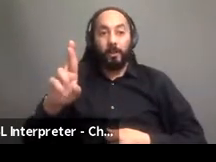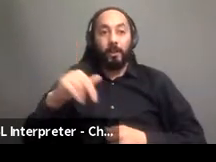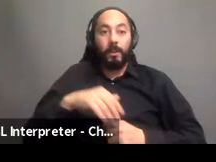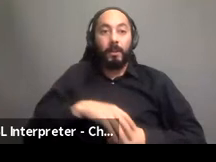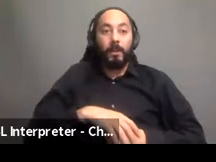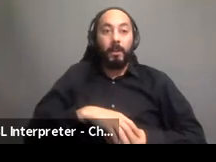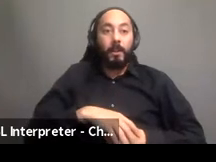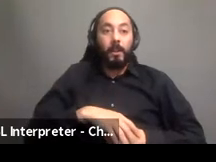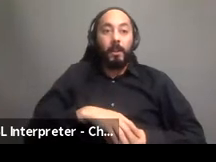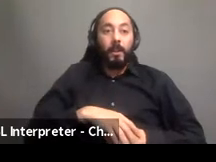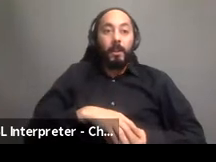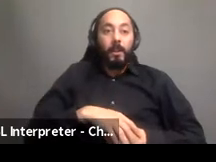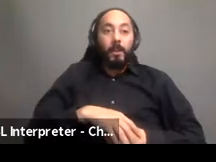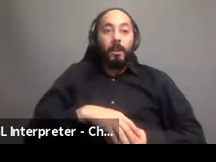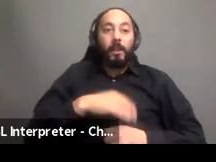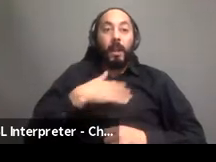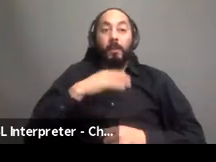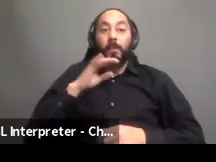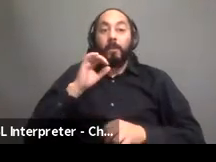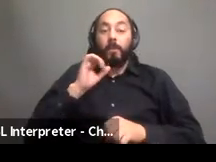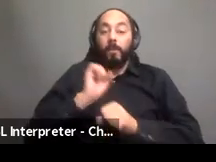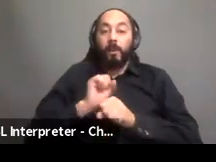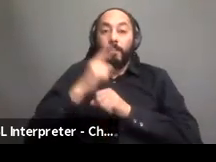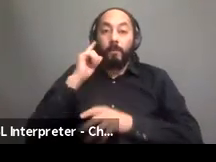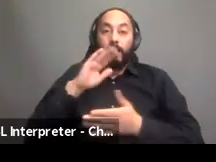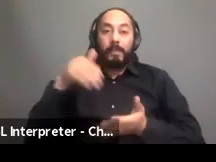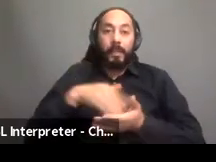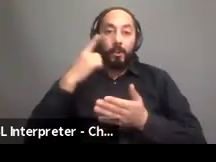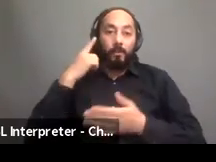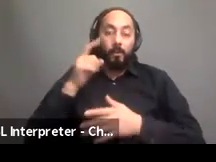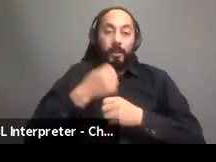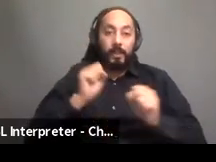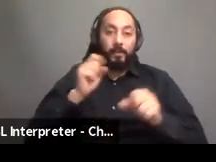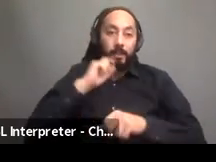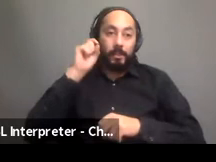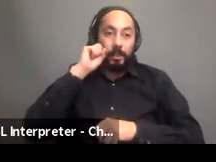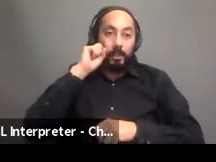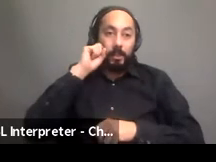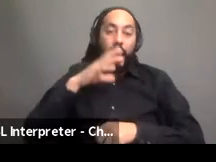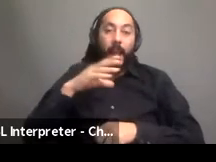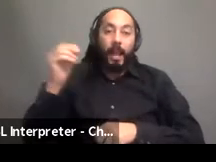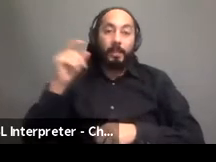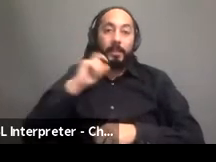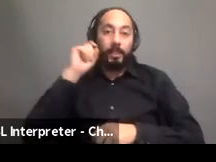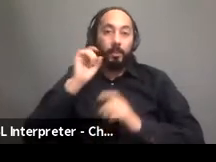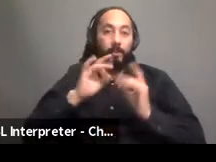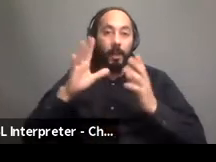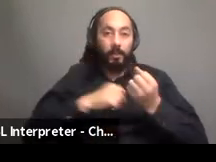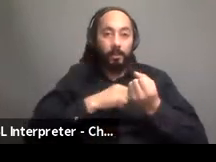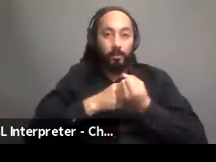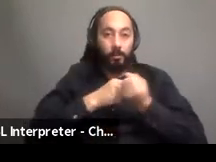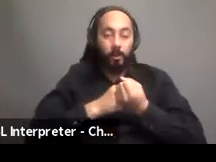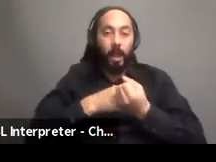currently working for the Center for Safer Sex and Sexual Violence Support as a